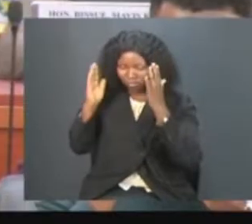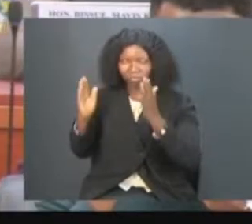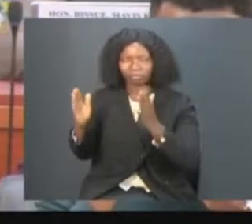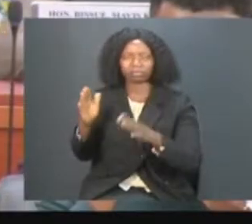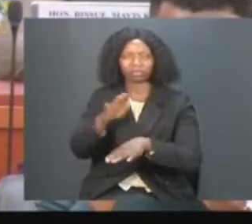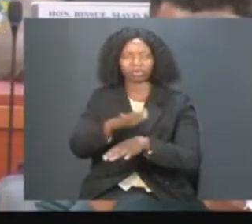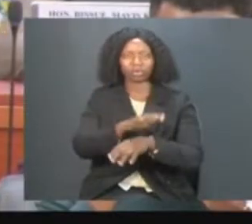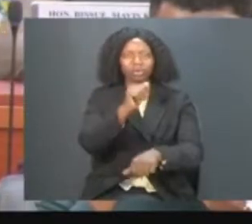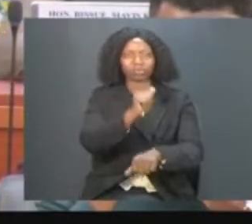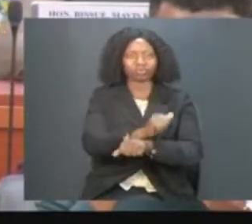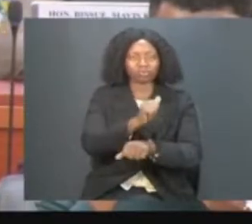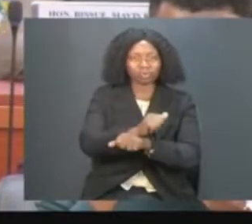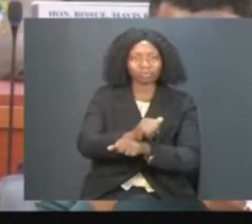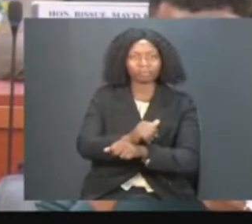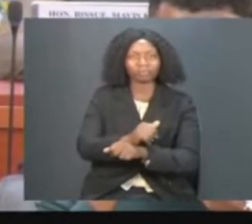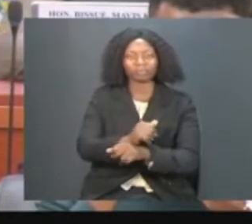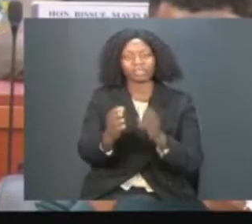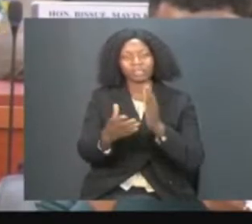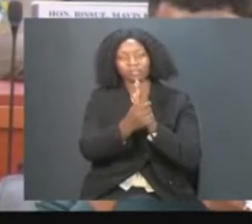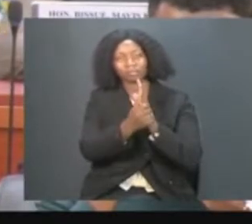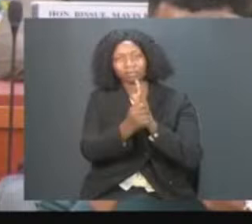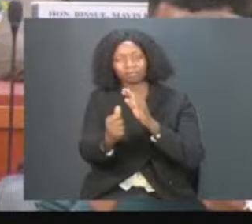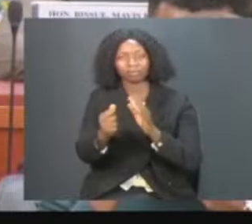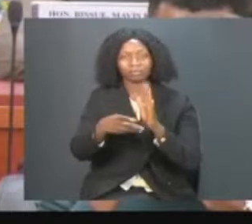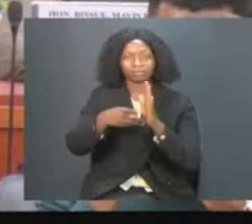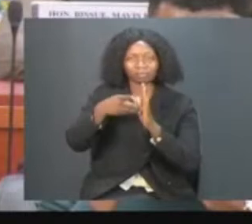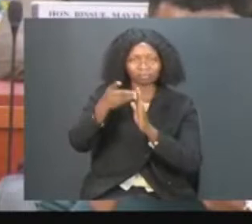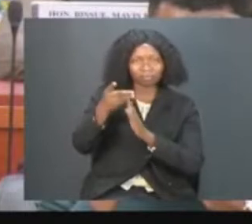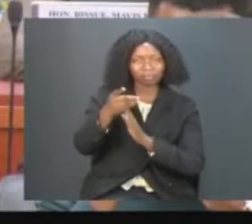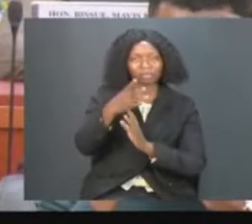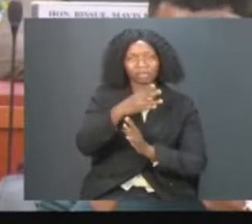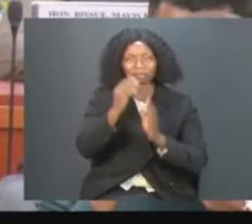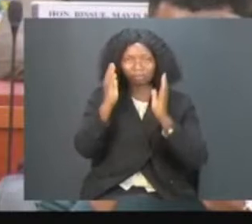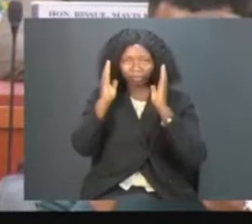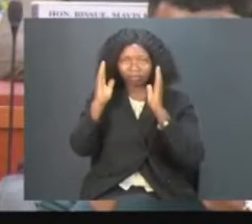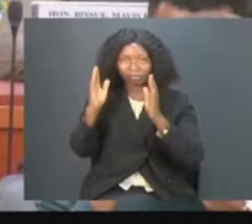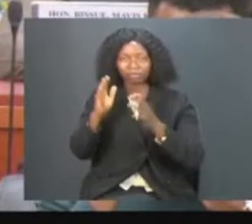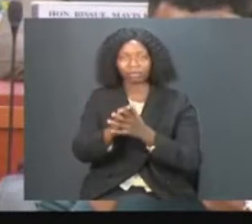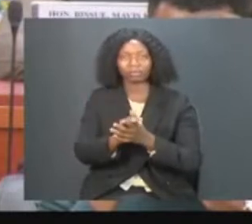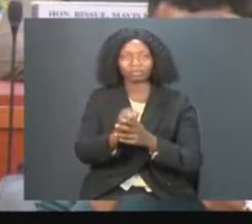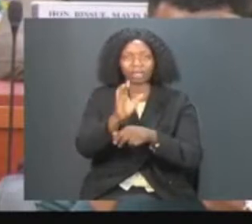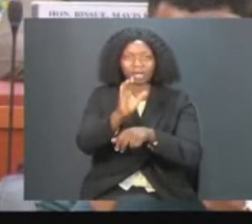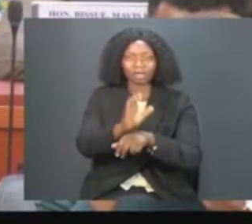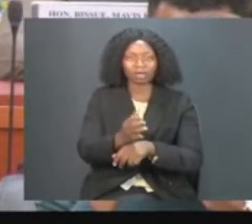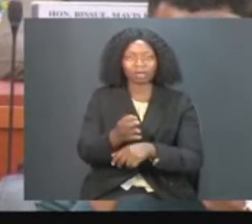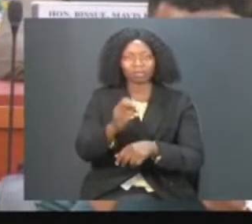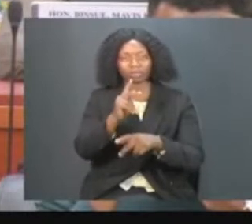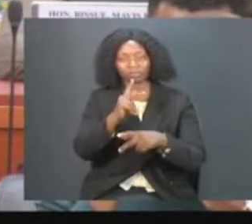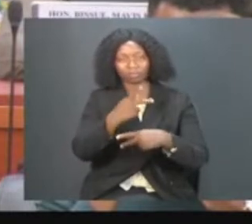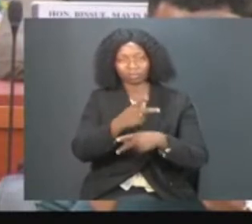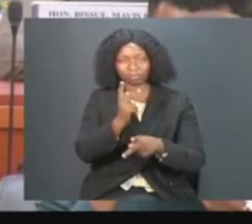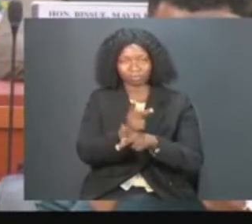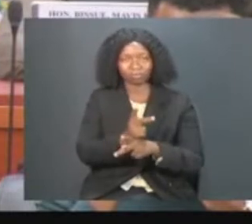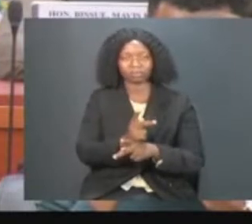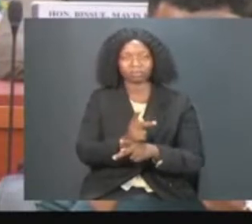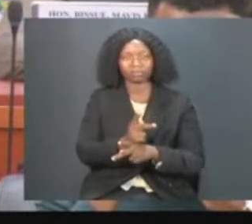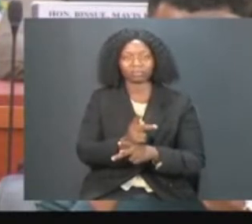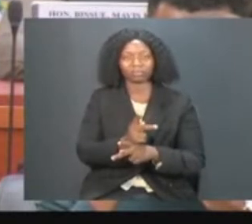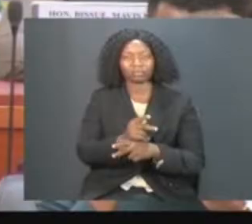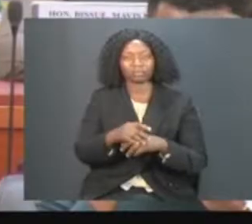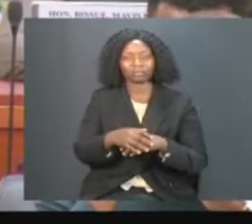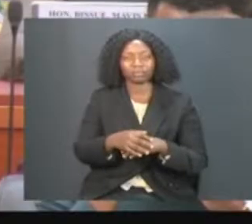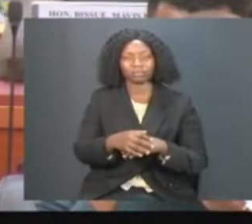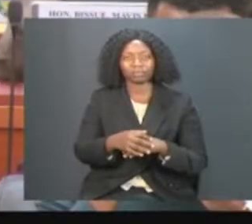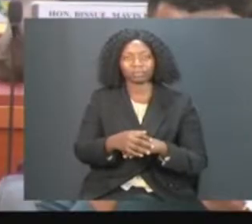job creation, skills development, and fostering a culture of productivity is clinical for the